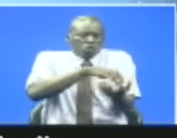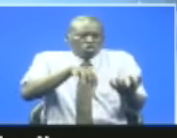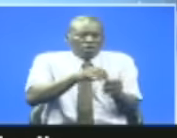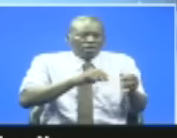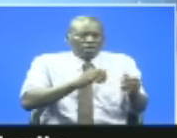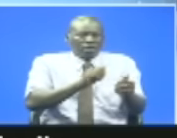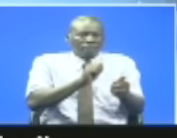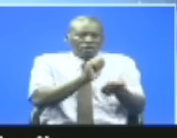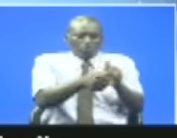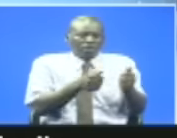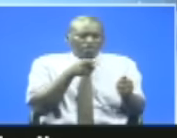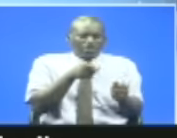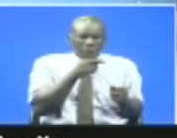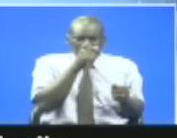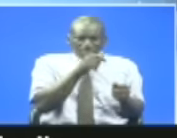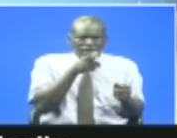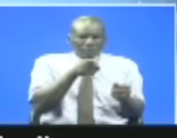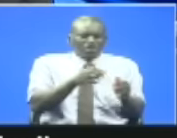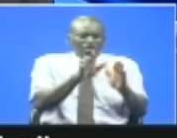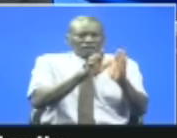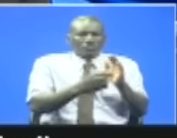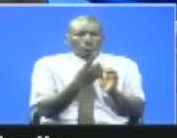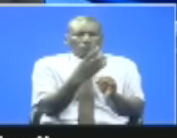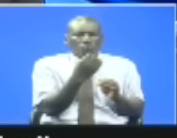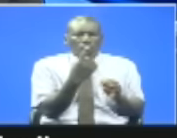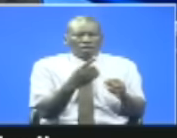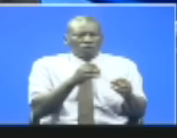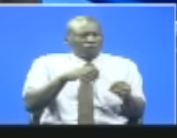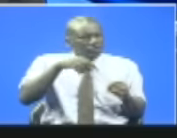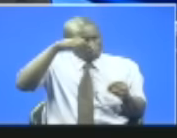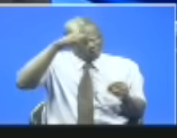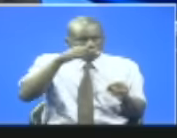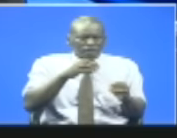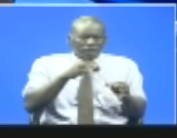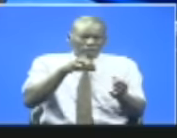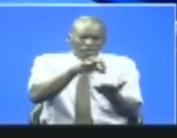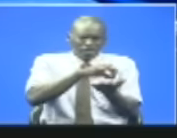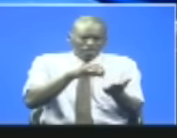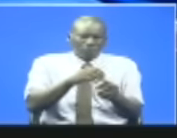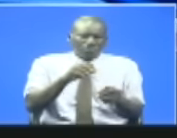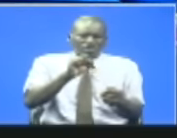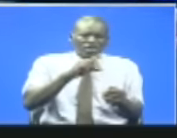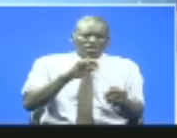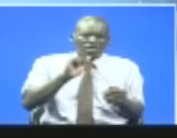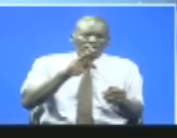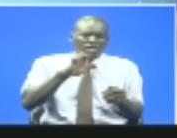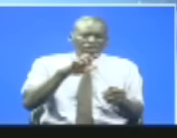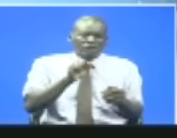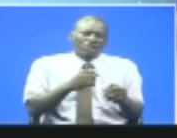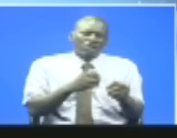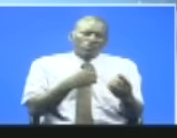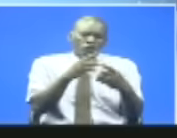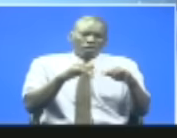is it's lesson 101 of the kiosk tea taking. Scrambles. Are you referring to NASA or are you referring